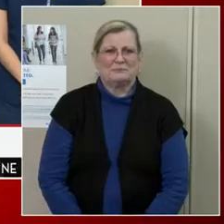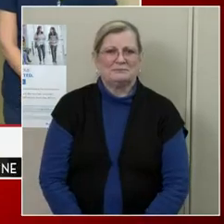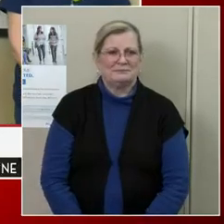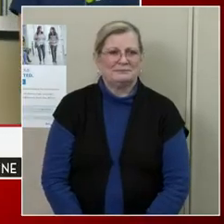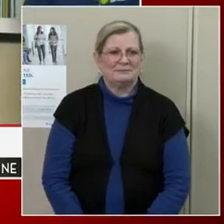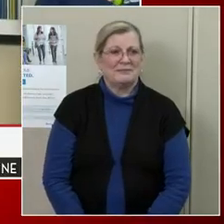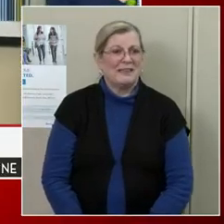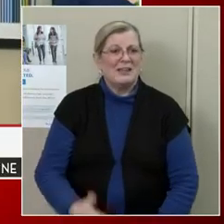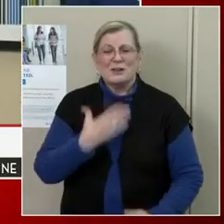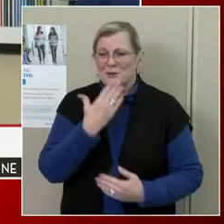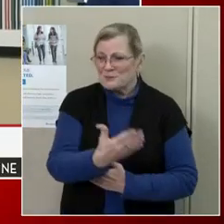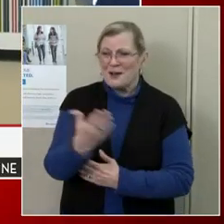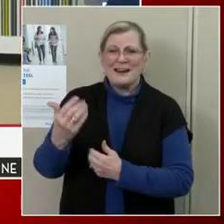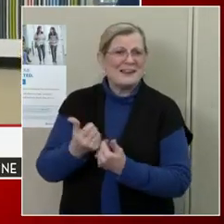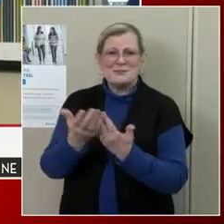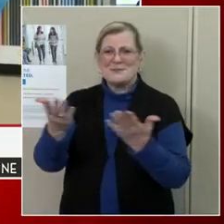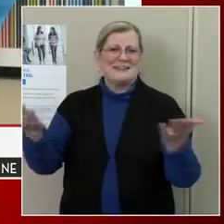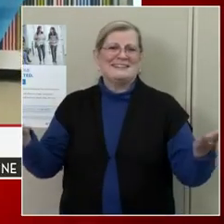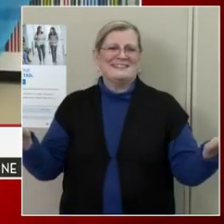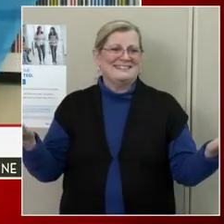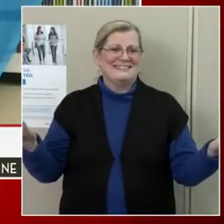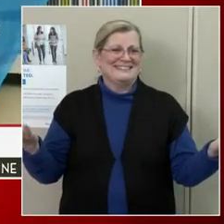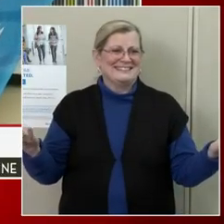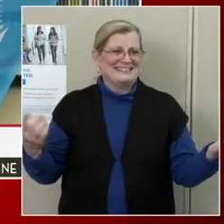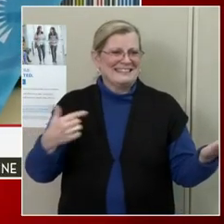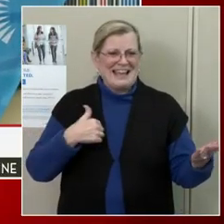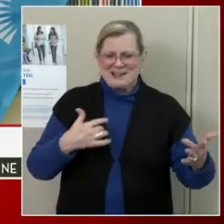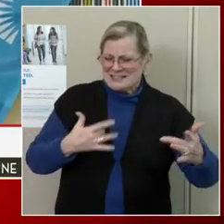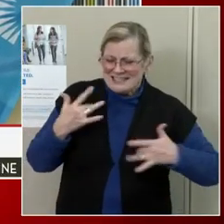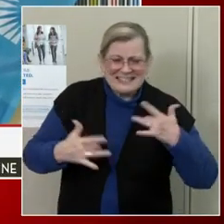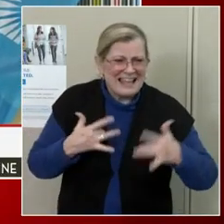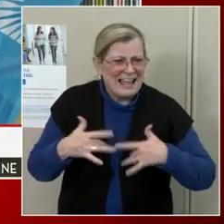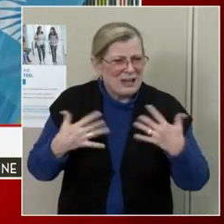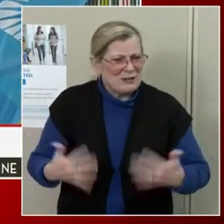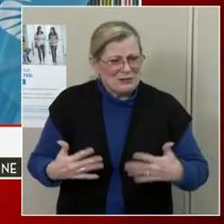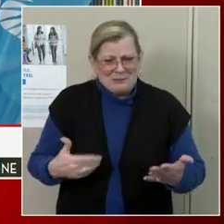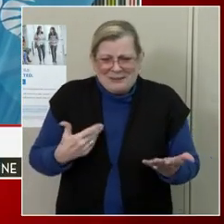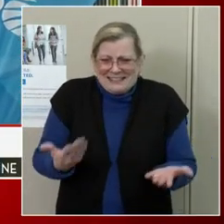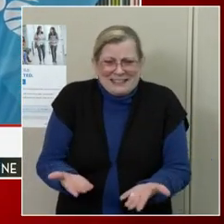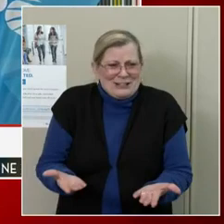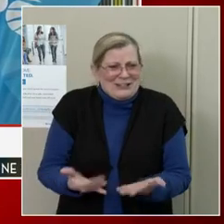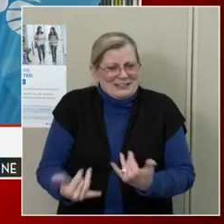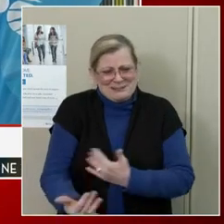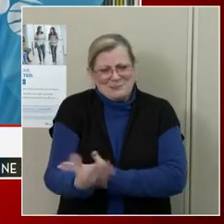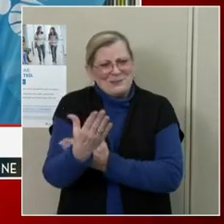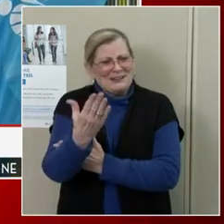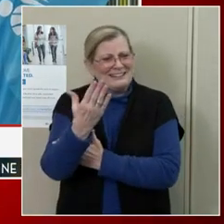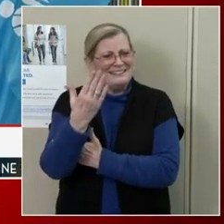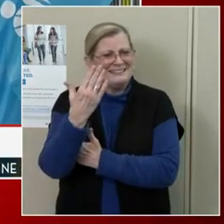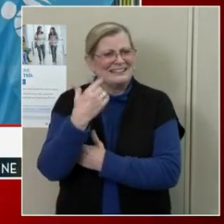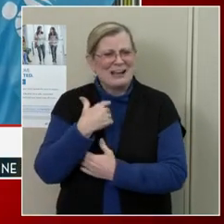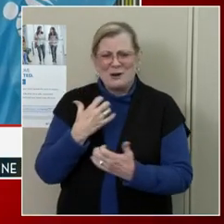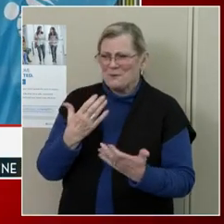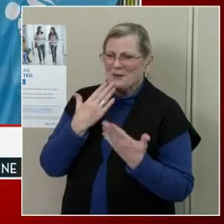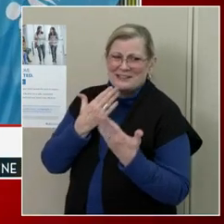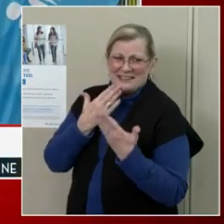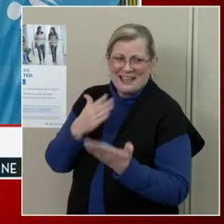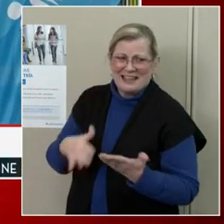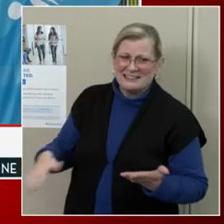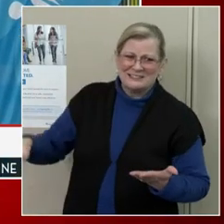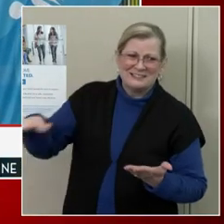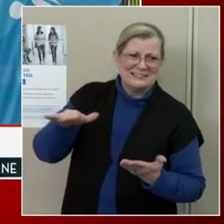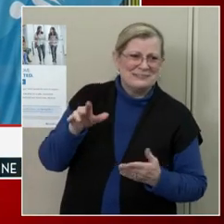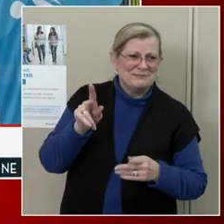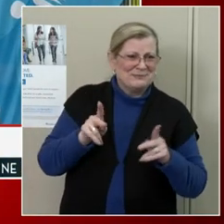Well, good morning, everybody. I'm delighted to be here with you this morning. I want to thank Ruth Williams Brinkley